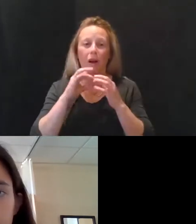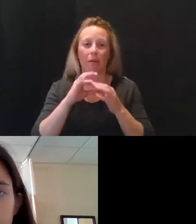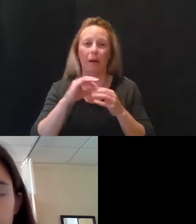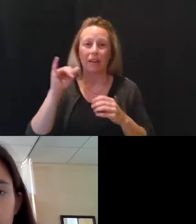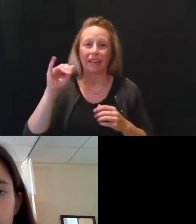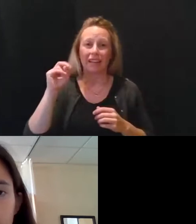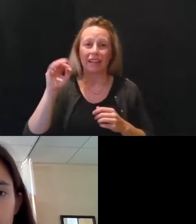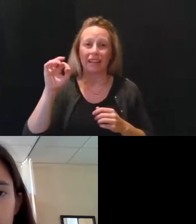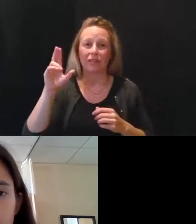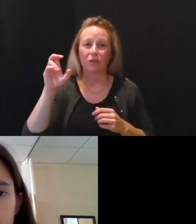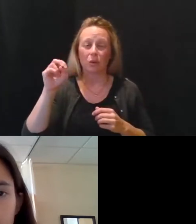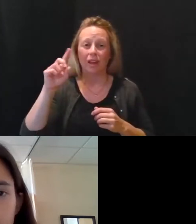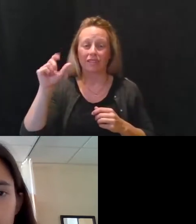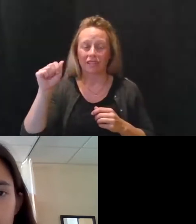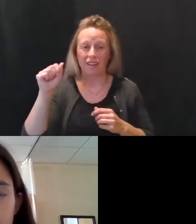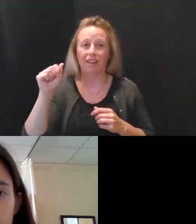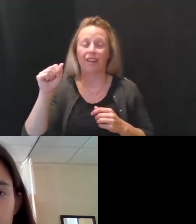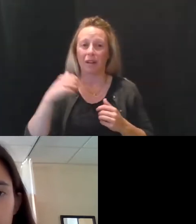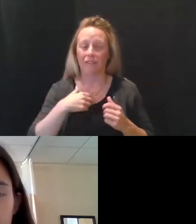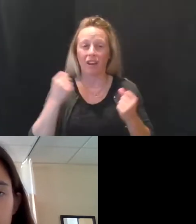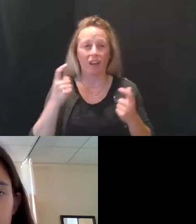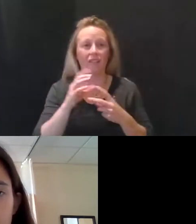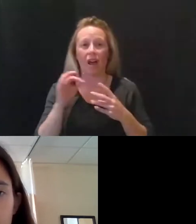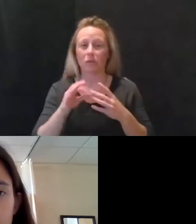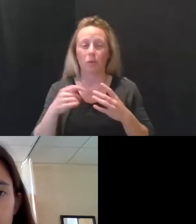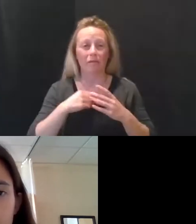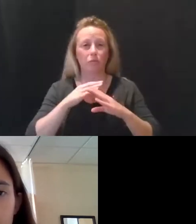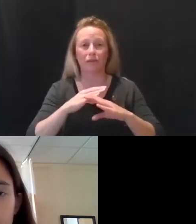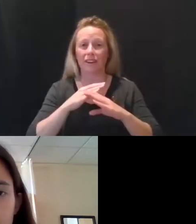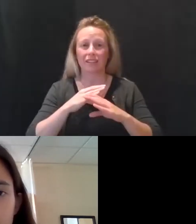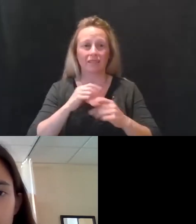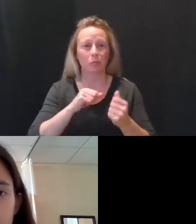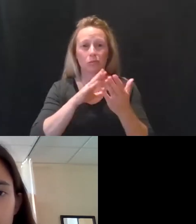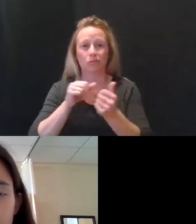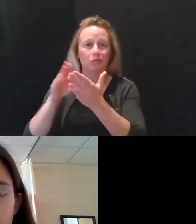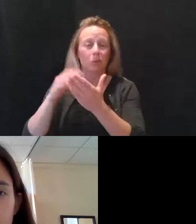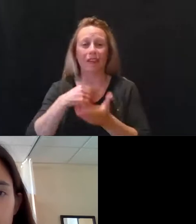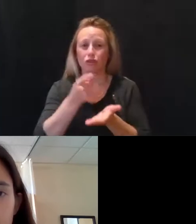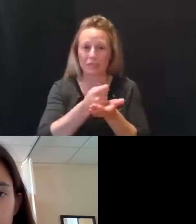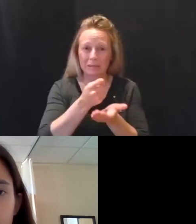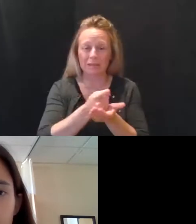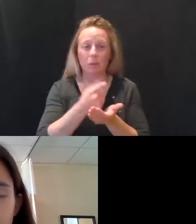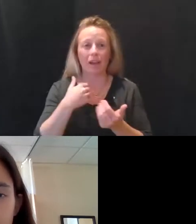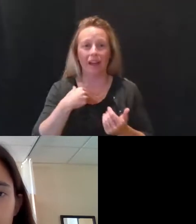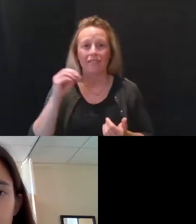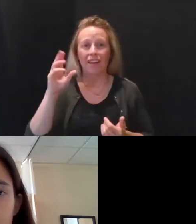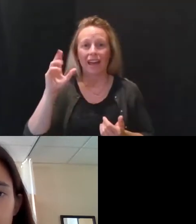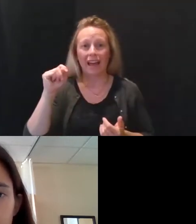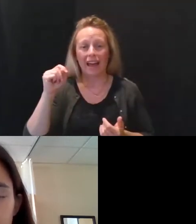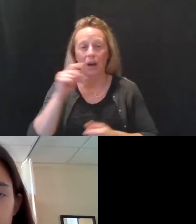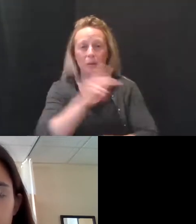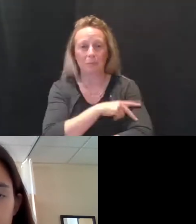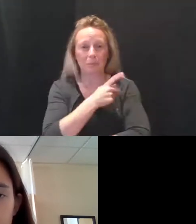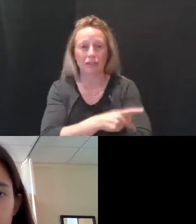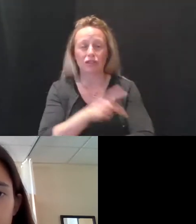of options. We know we have preventative modalities, we have treatments, outpatient oral medications that can be